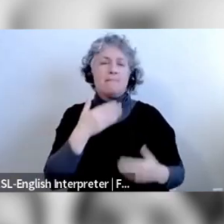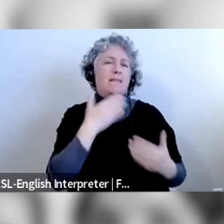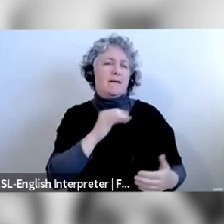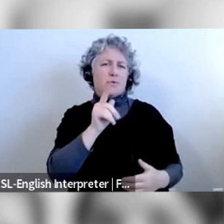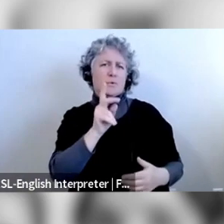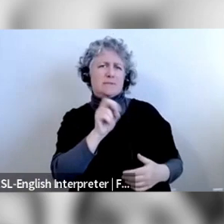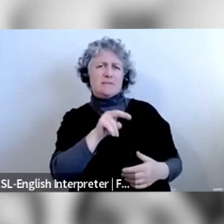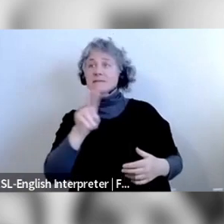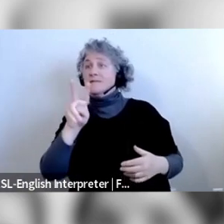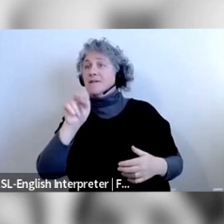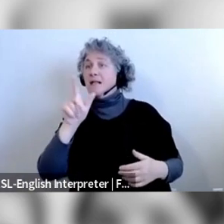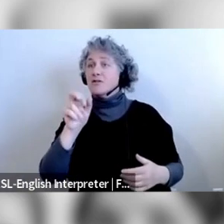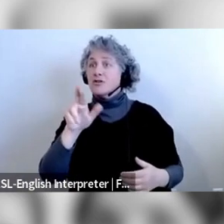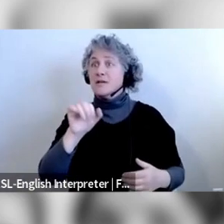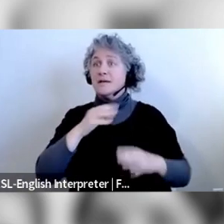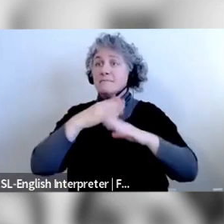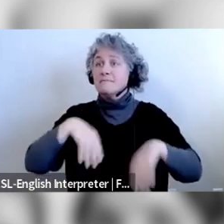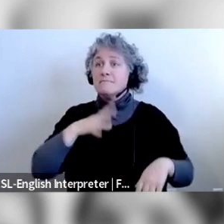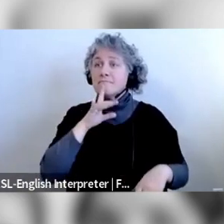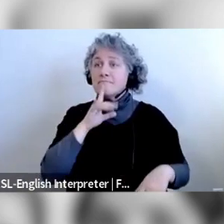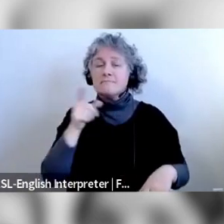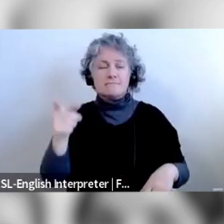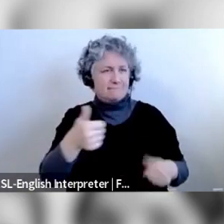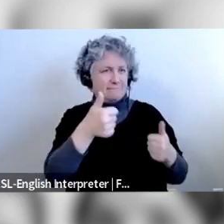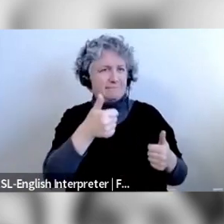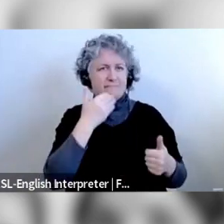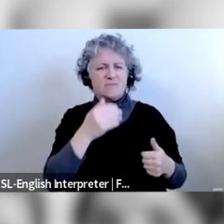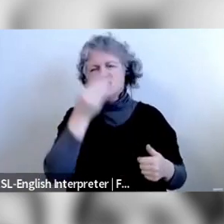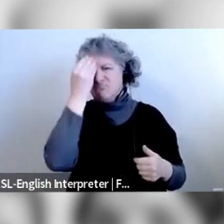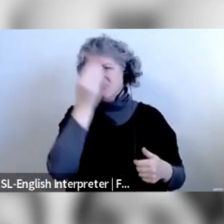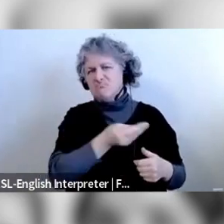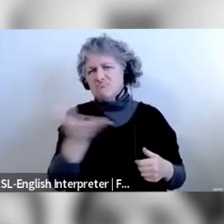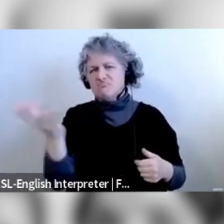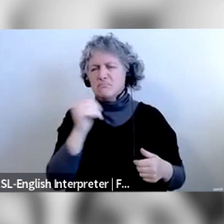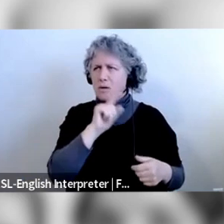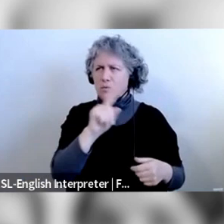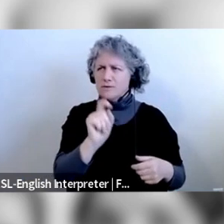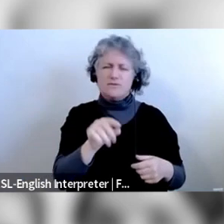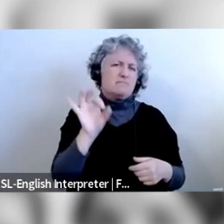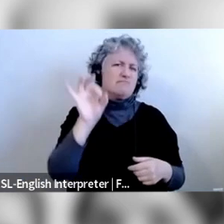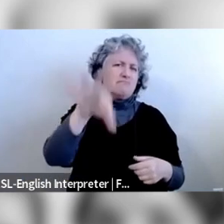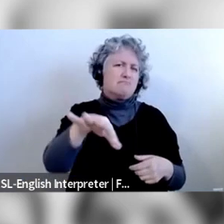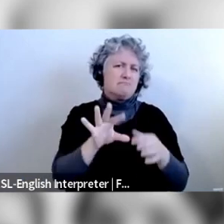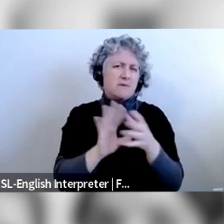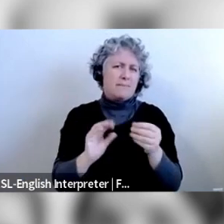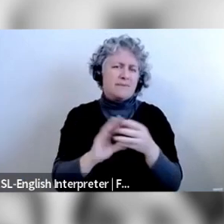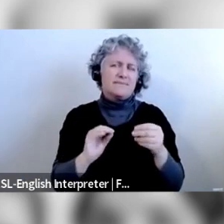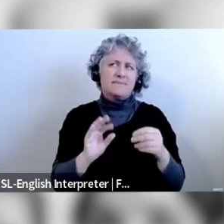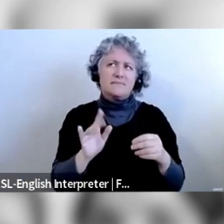yourself. Yeah, thank you. This is more of a statement than a question, but I just wanted, I guess